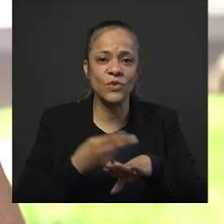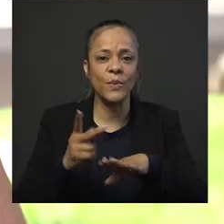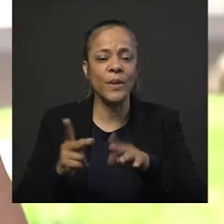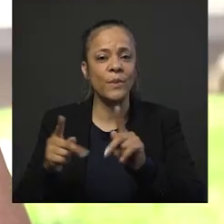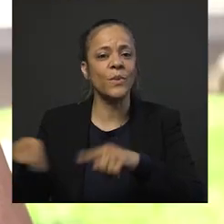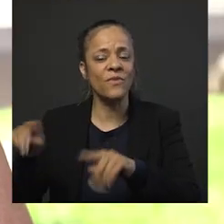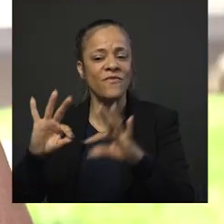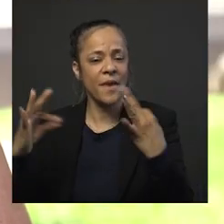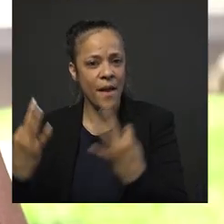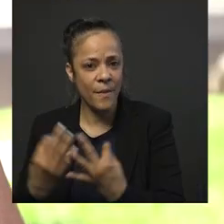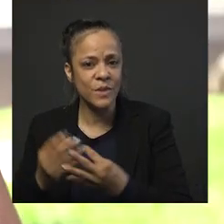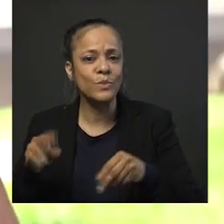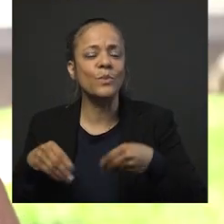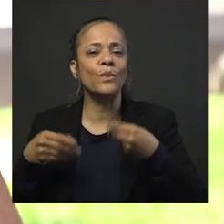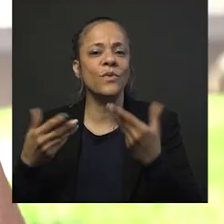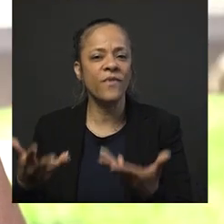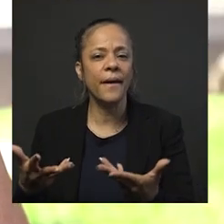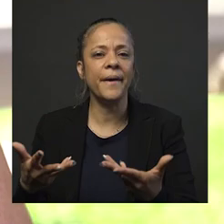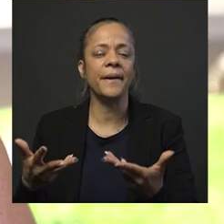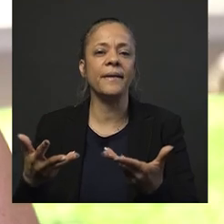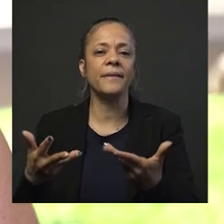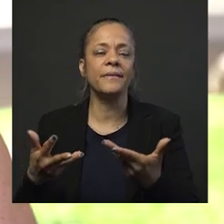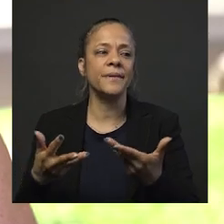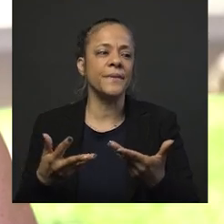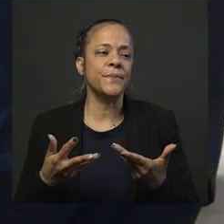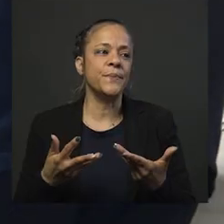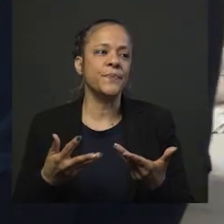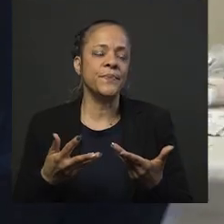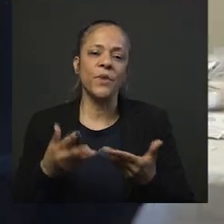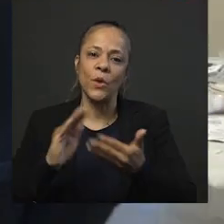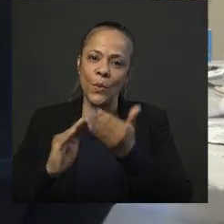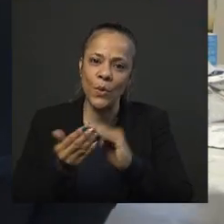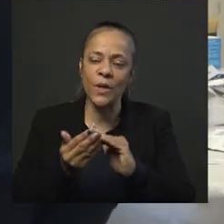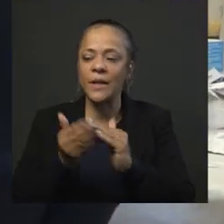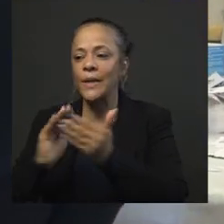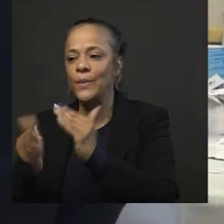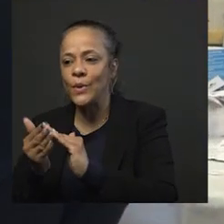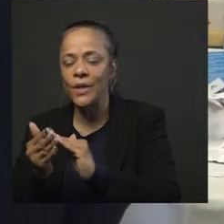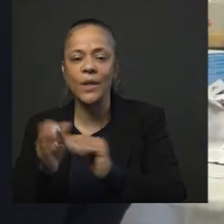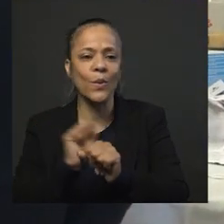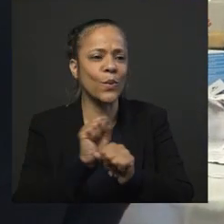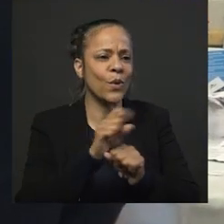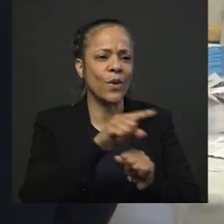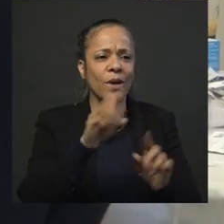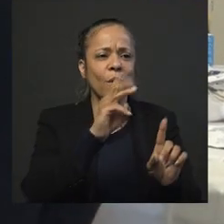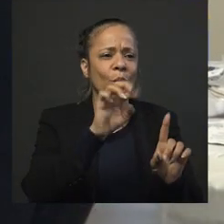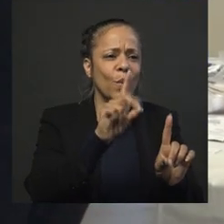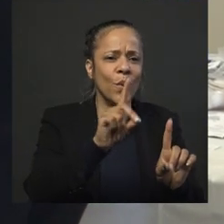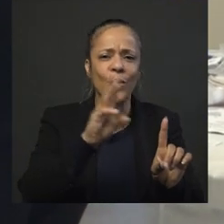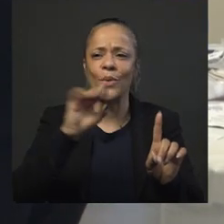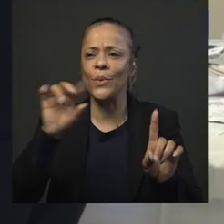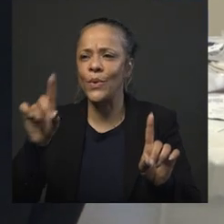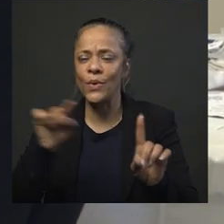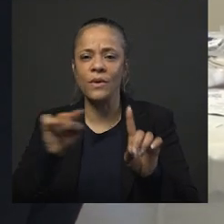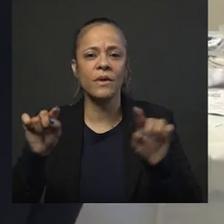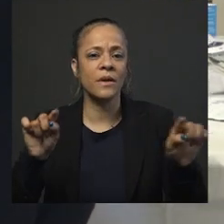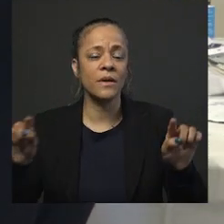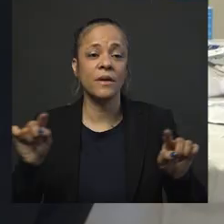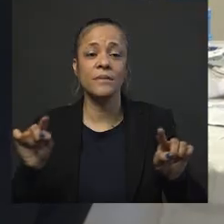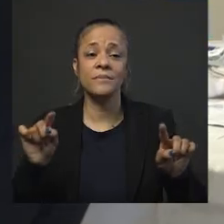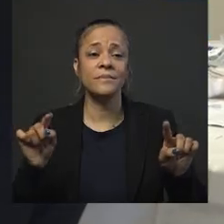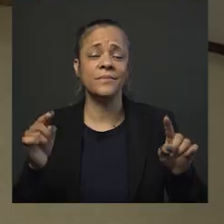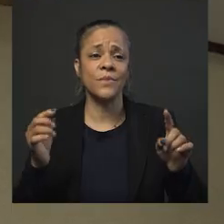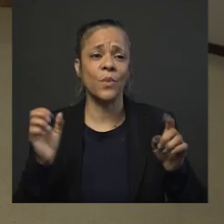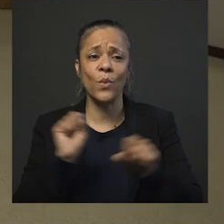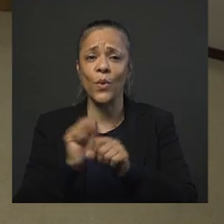and our Afghani and Haitian refugee families, providing additional tools community by community, ward by ward